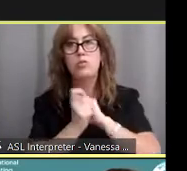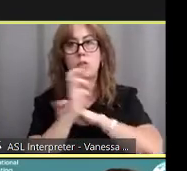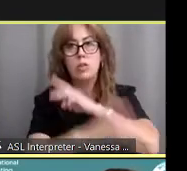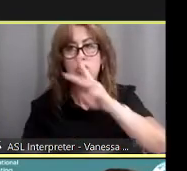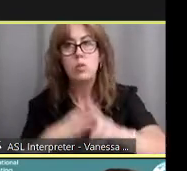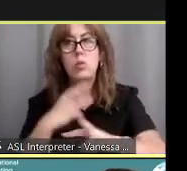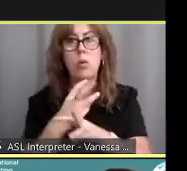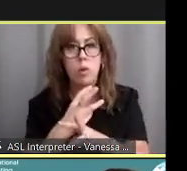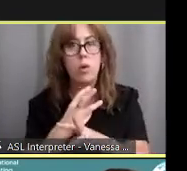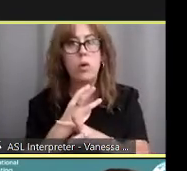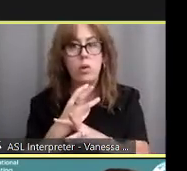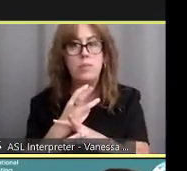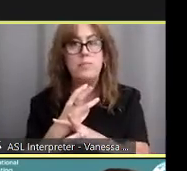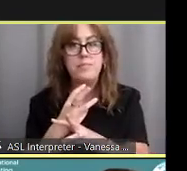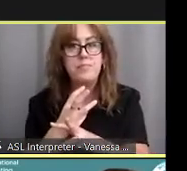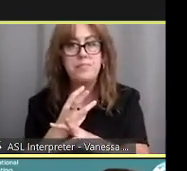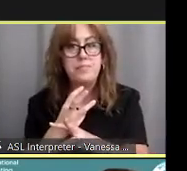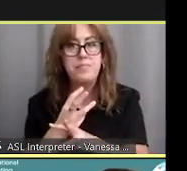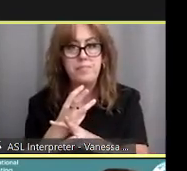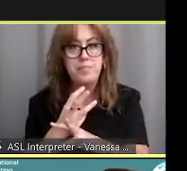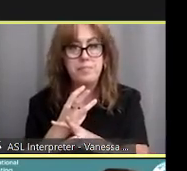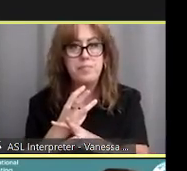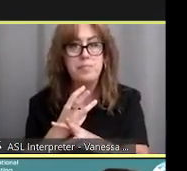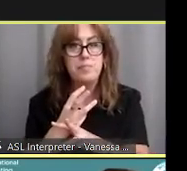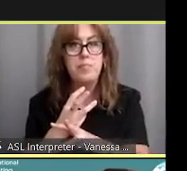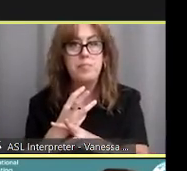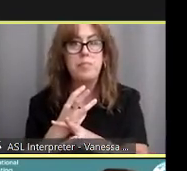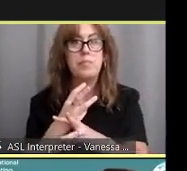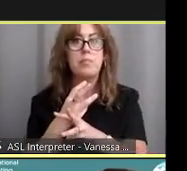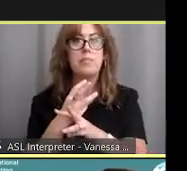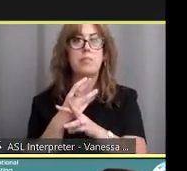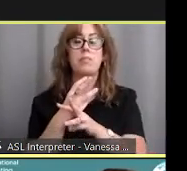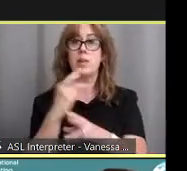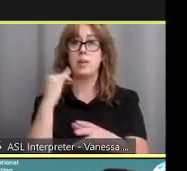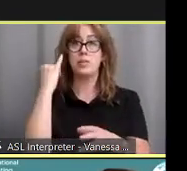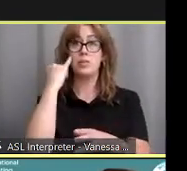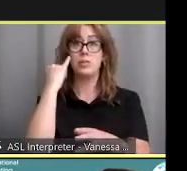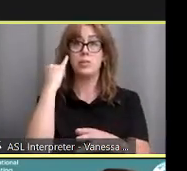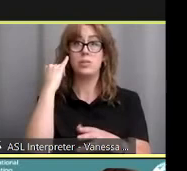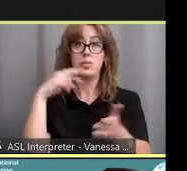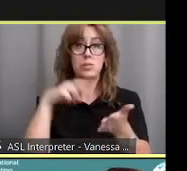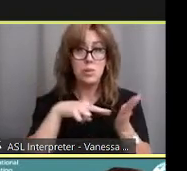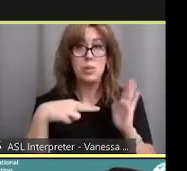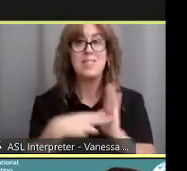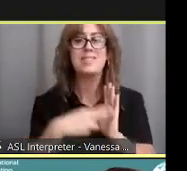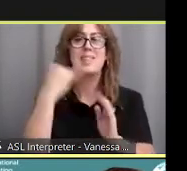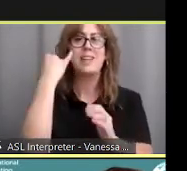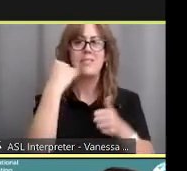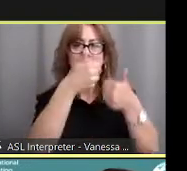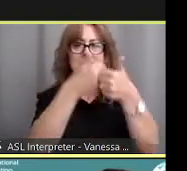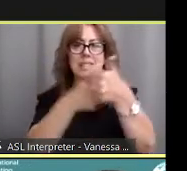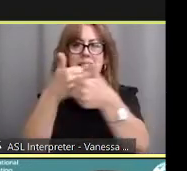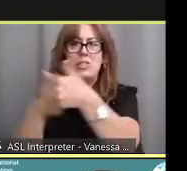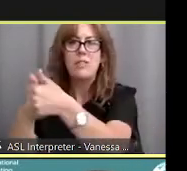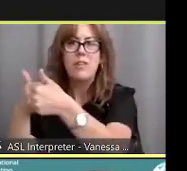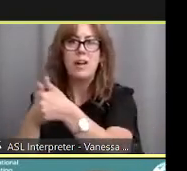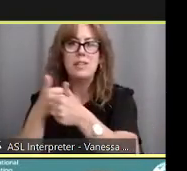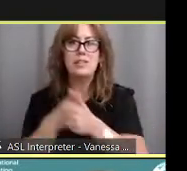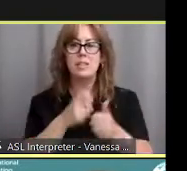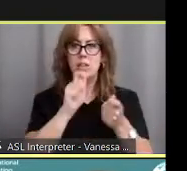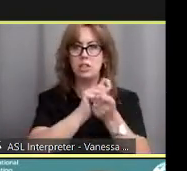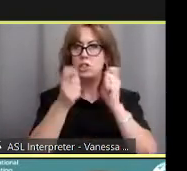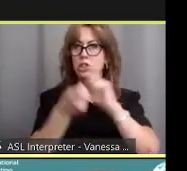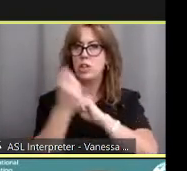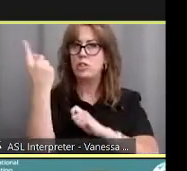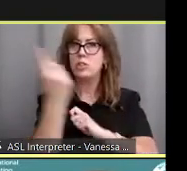be that every one of us will only change something small in their own context. But by just knowing that